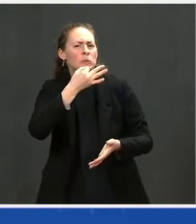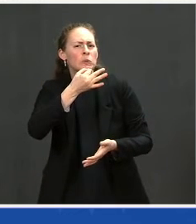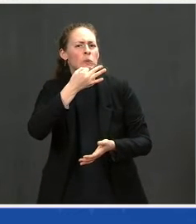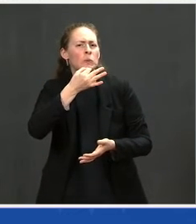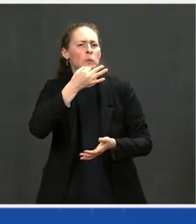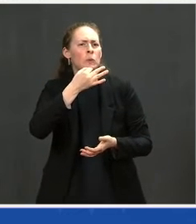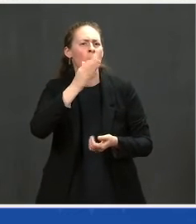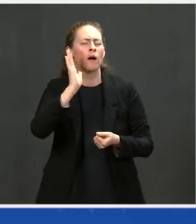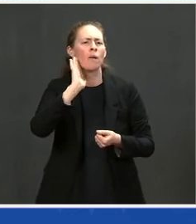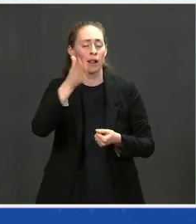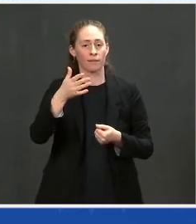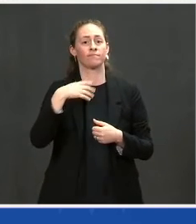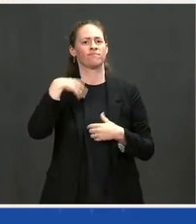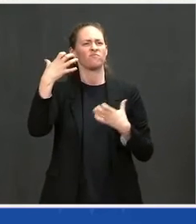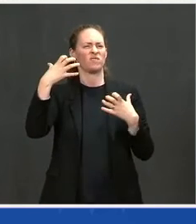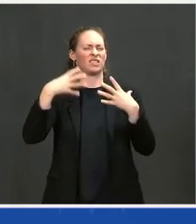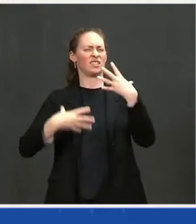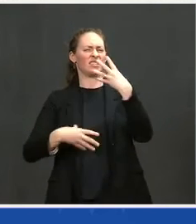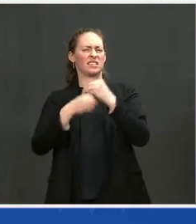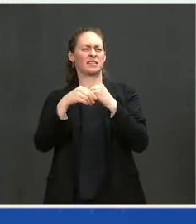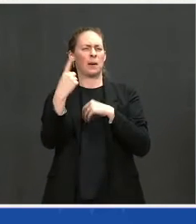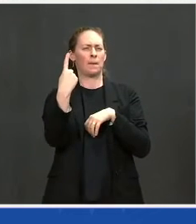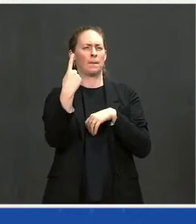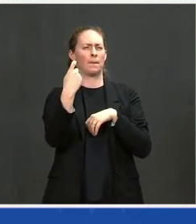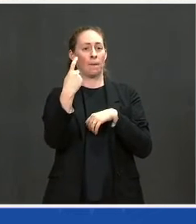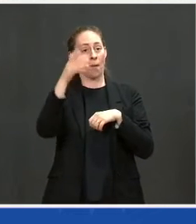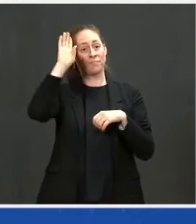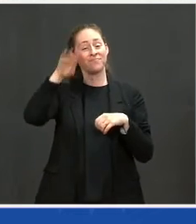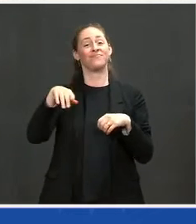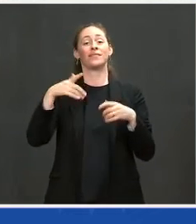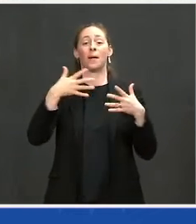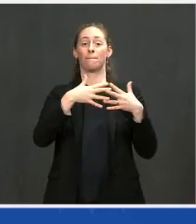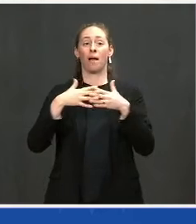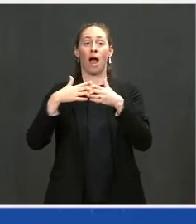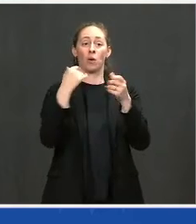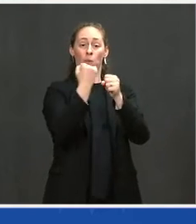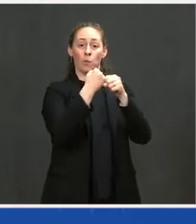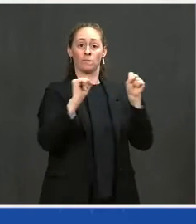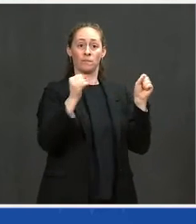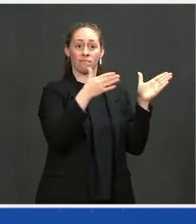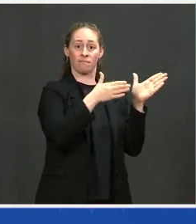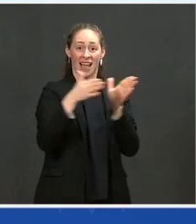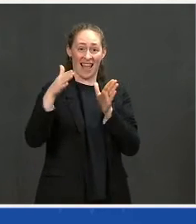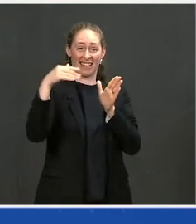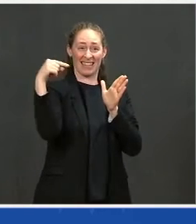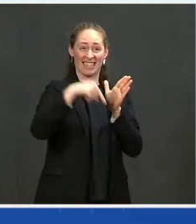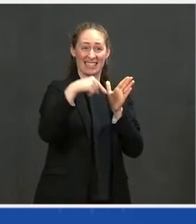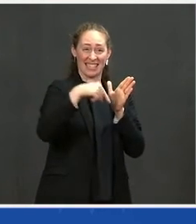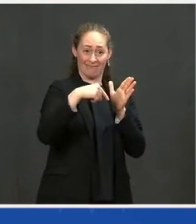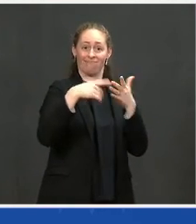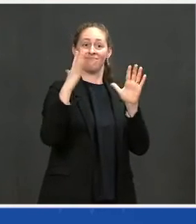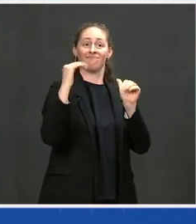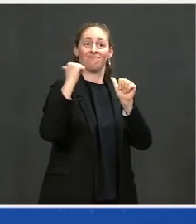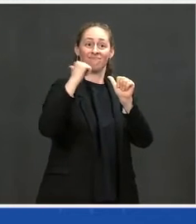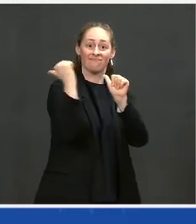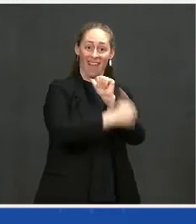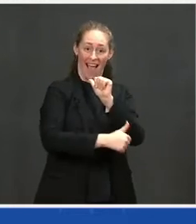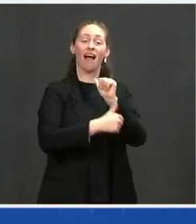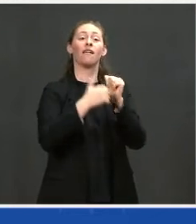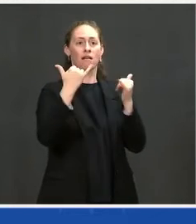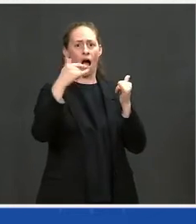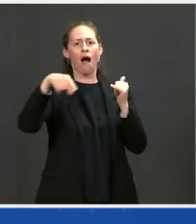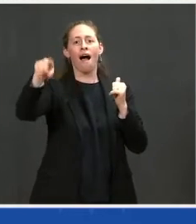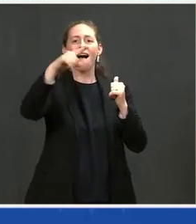we passed the American Rescue Plan, we're starting to see new signs of hope in our economy. Since it